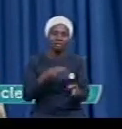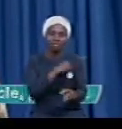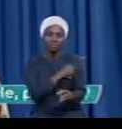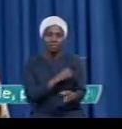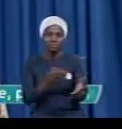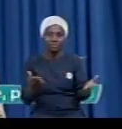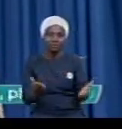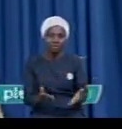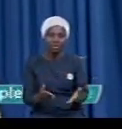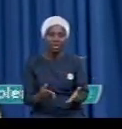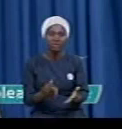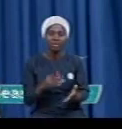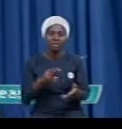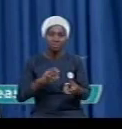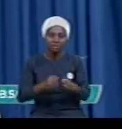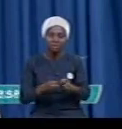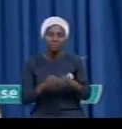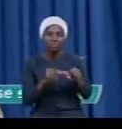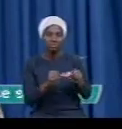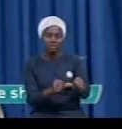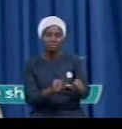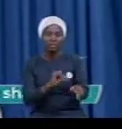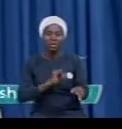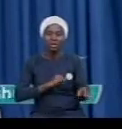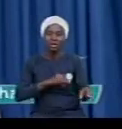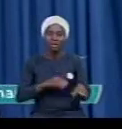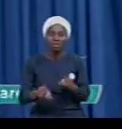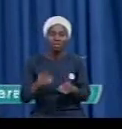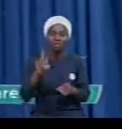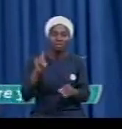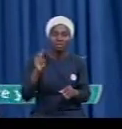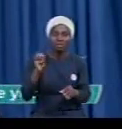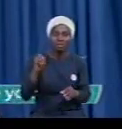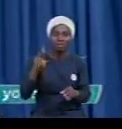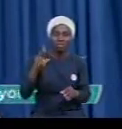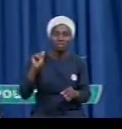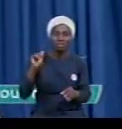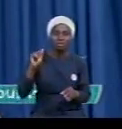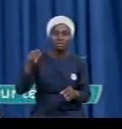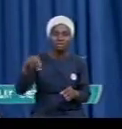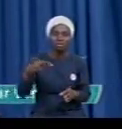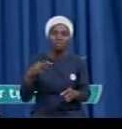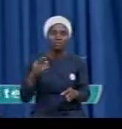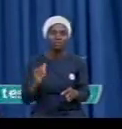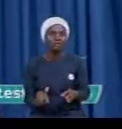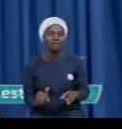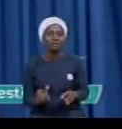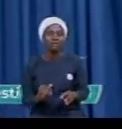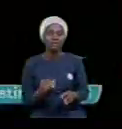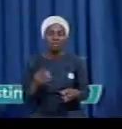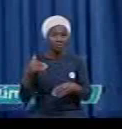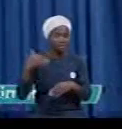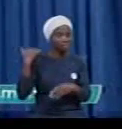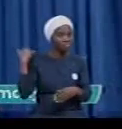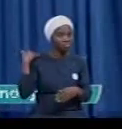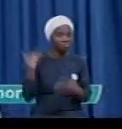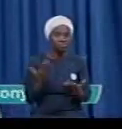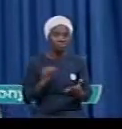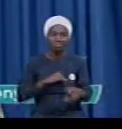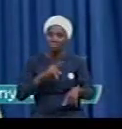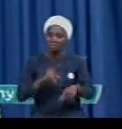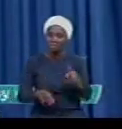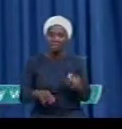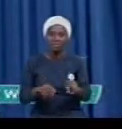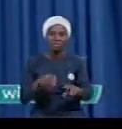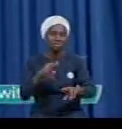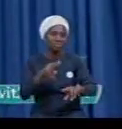se physiotherapy pelu eyin mi yi na ni ti mo ba joko mi le joko fun ogban seju ma dide ti mo